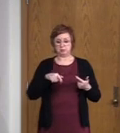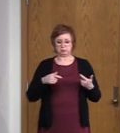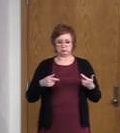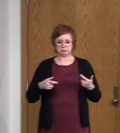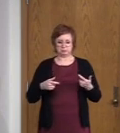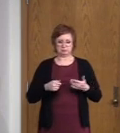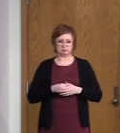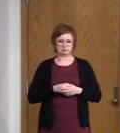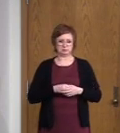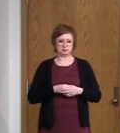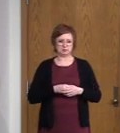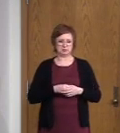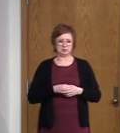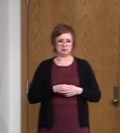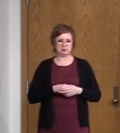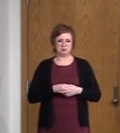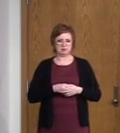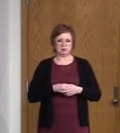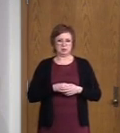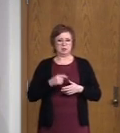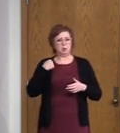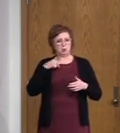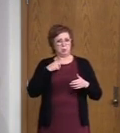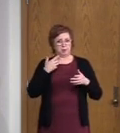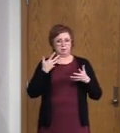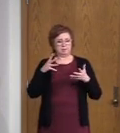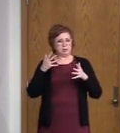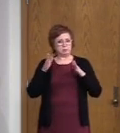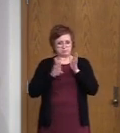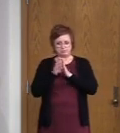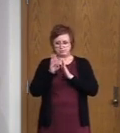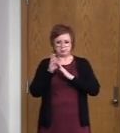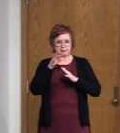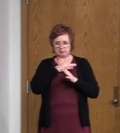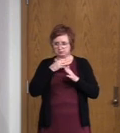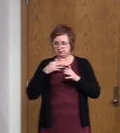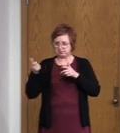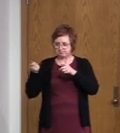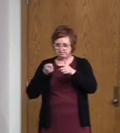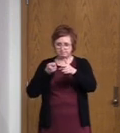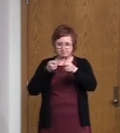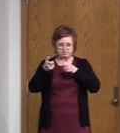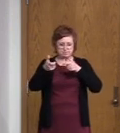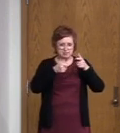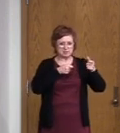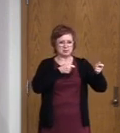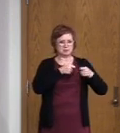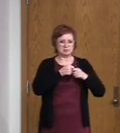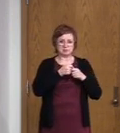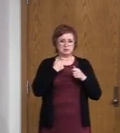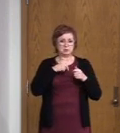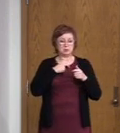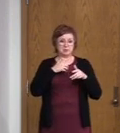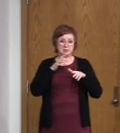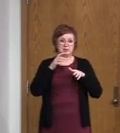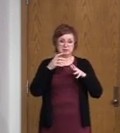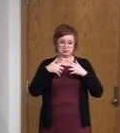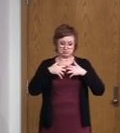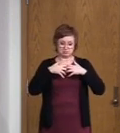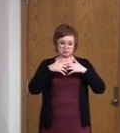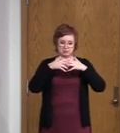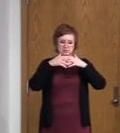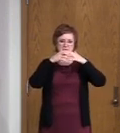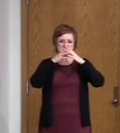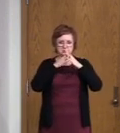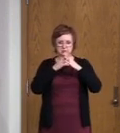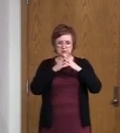we're not using the same resources twice. We've been building a labor pool to support our actions. We continue to build a labor pool specific to immunization,